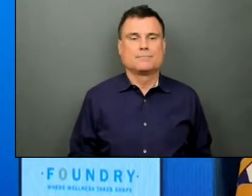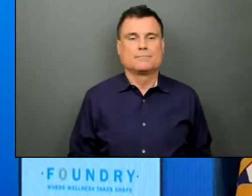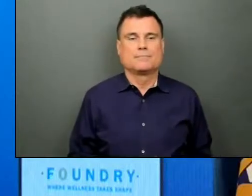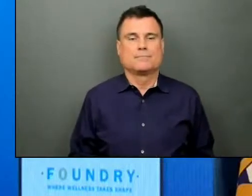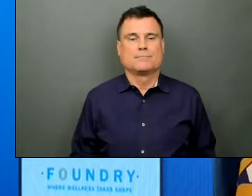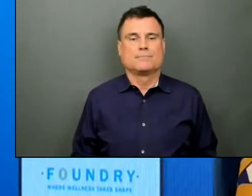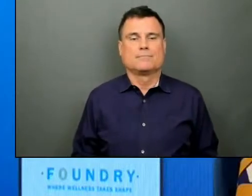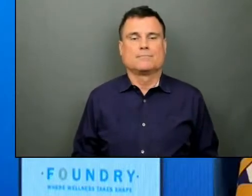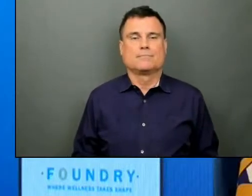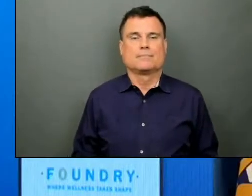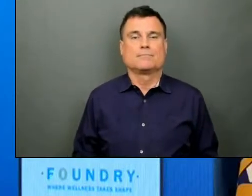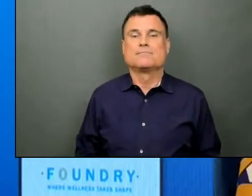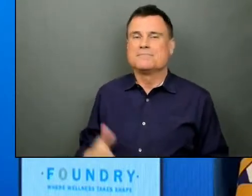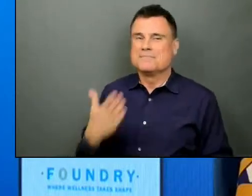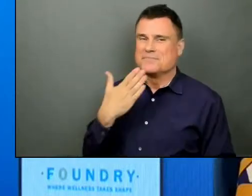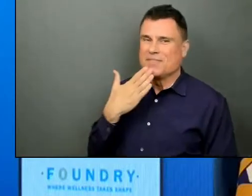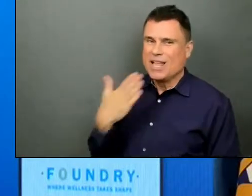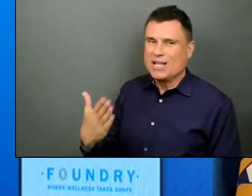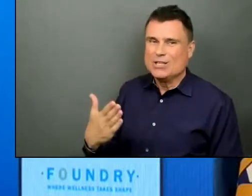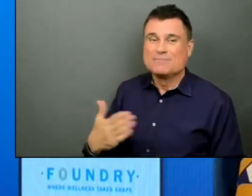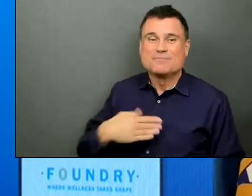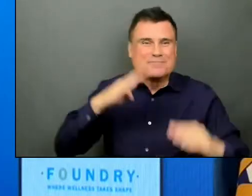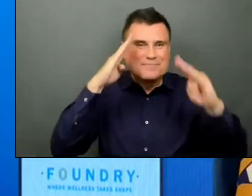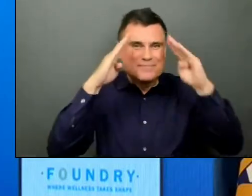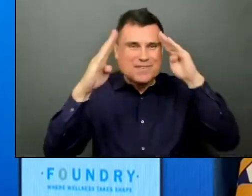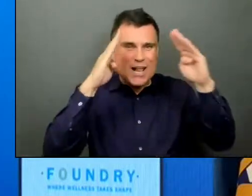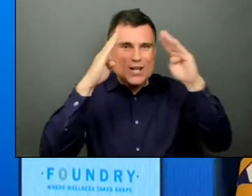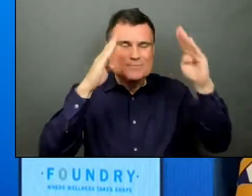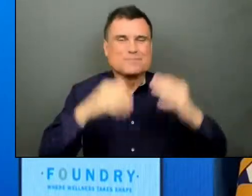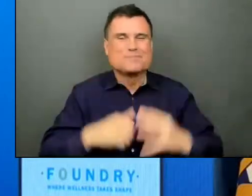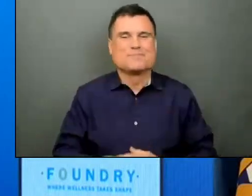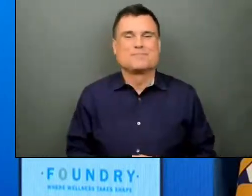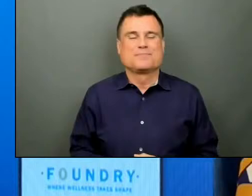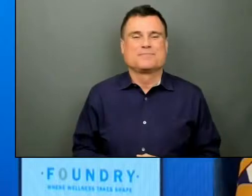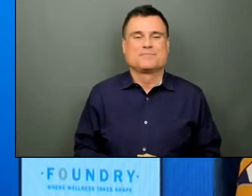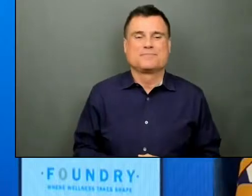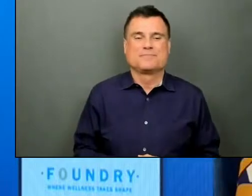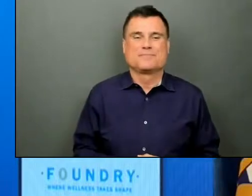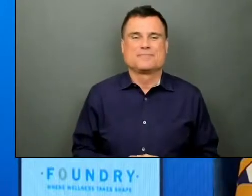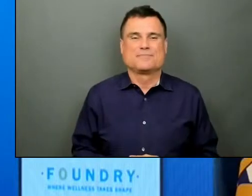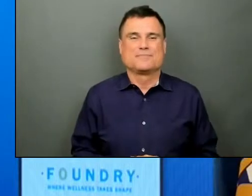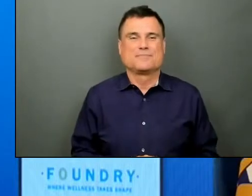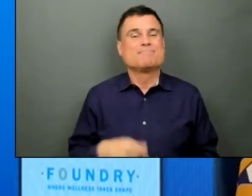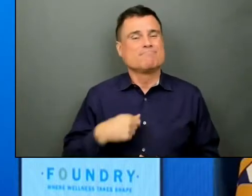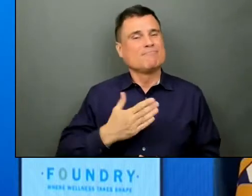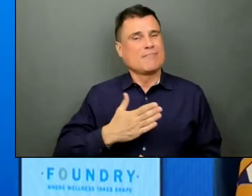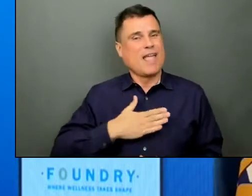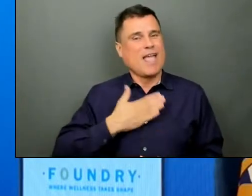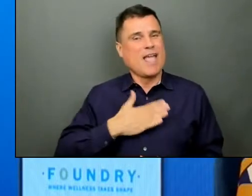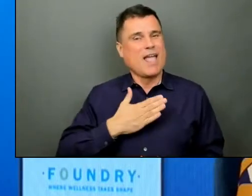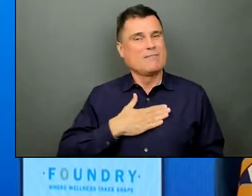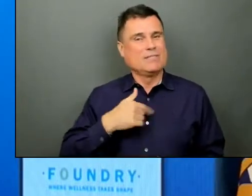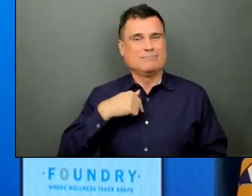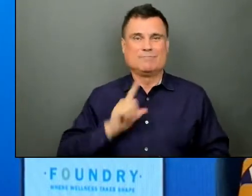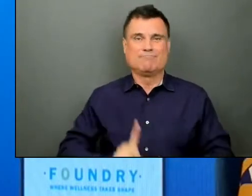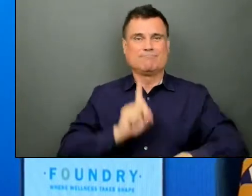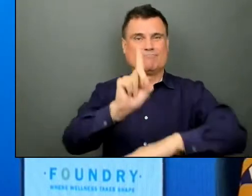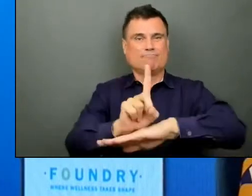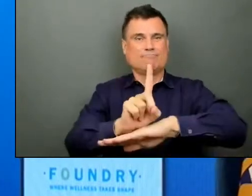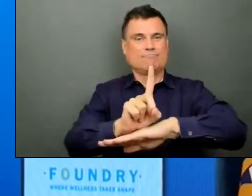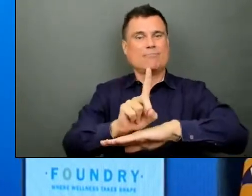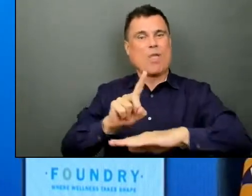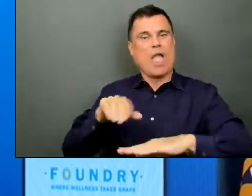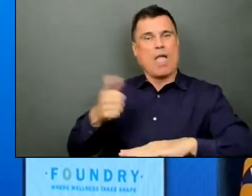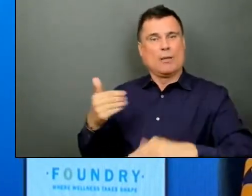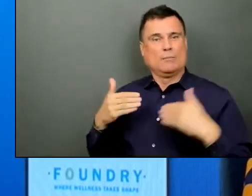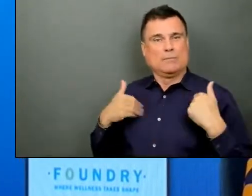Thank you, Minister. Hello, everyone. I'm pleased to be here in person with my colleague, Minister Malcolmson, on the territory